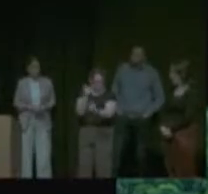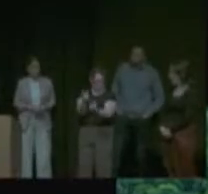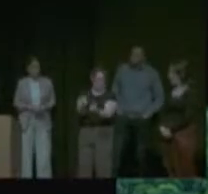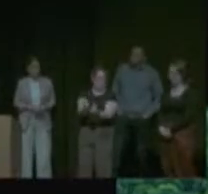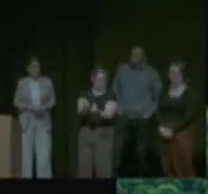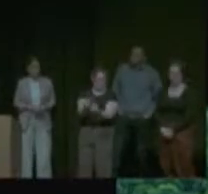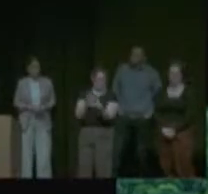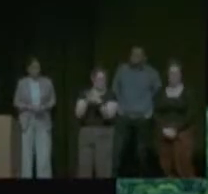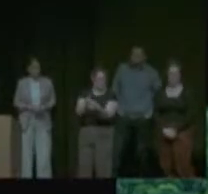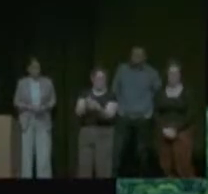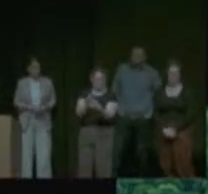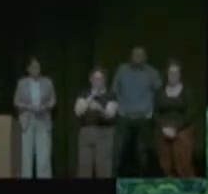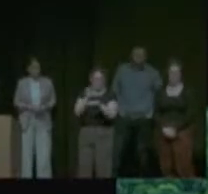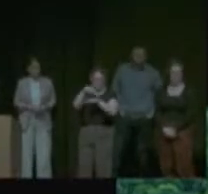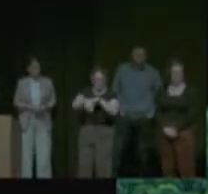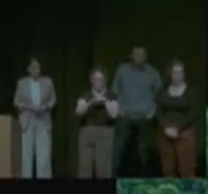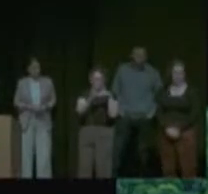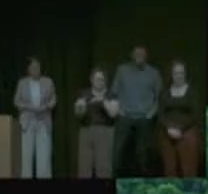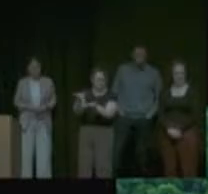waterfalls.